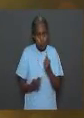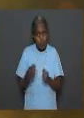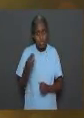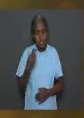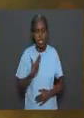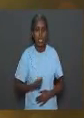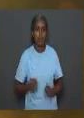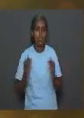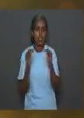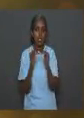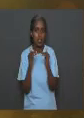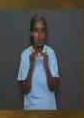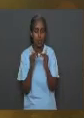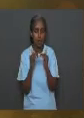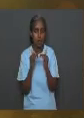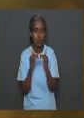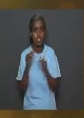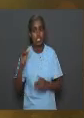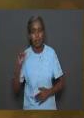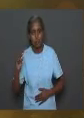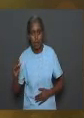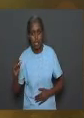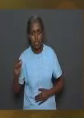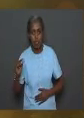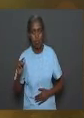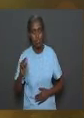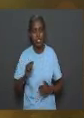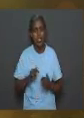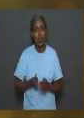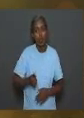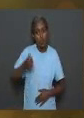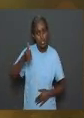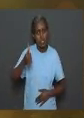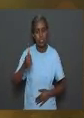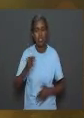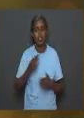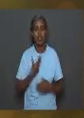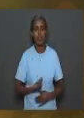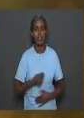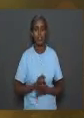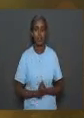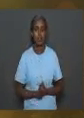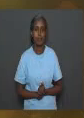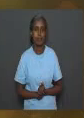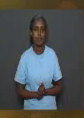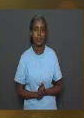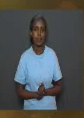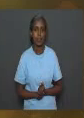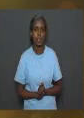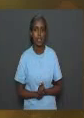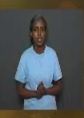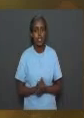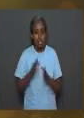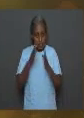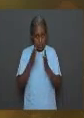is equal to the minor of the original element. The term